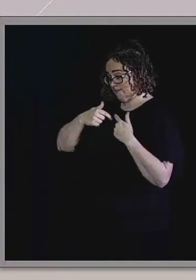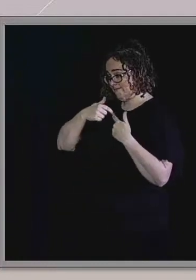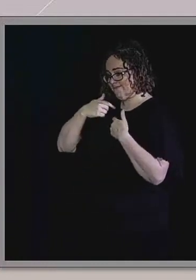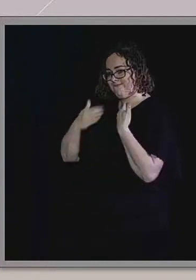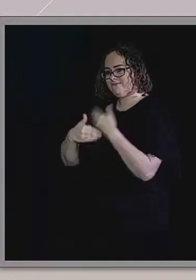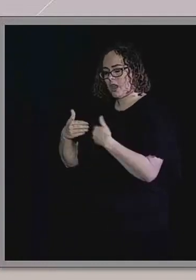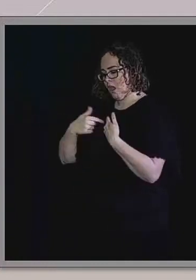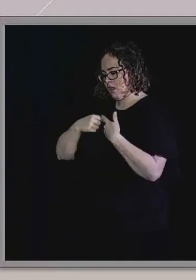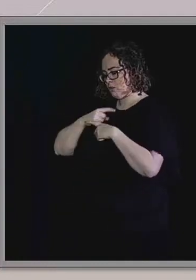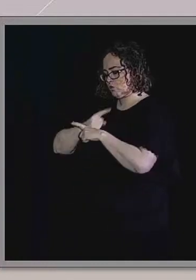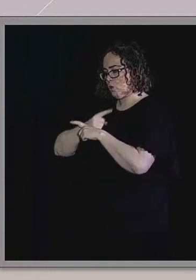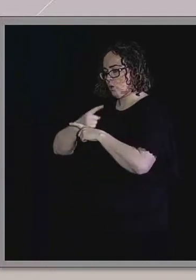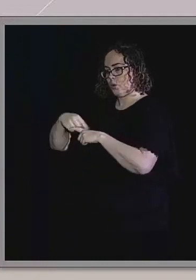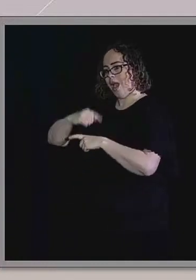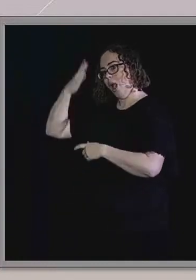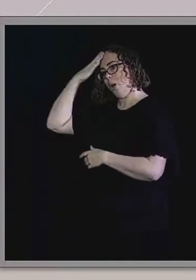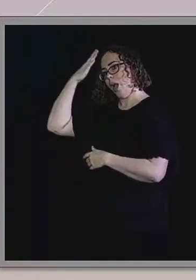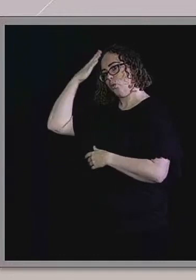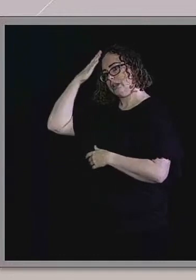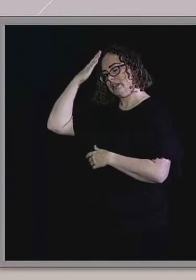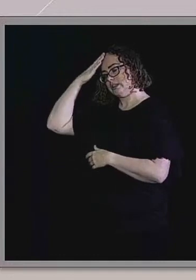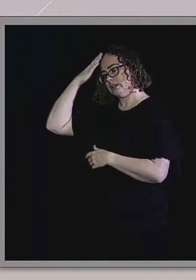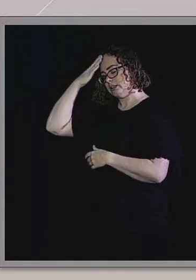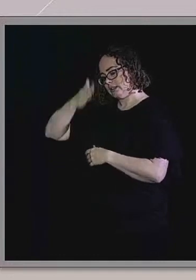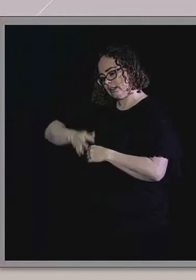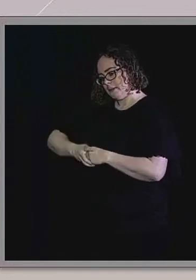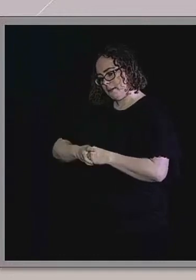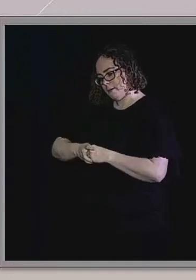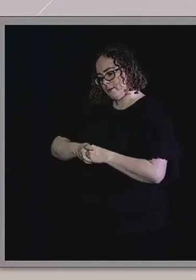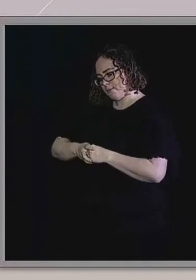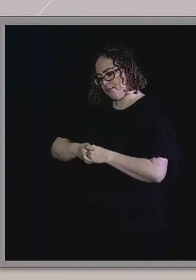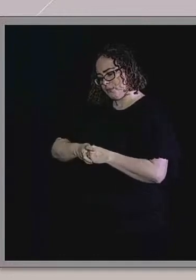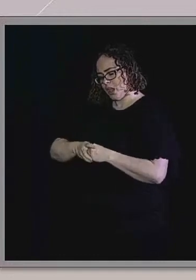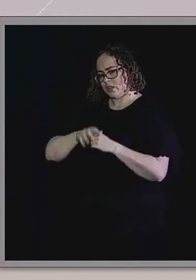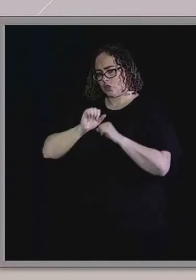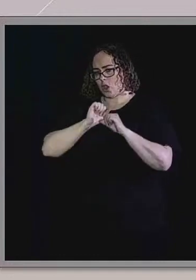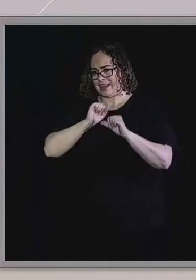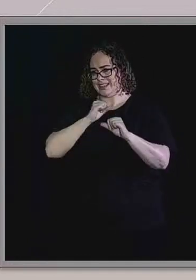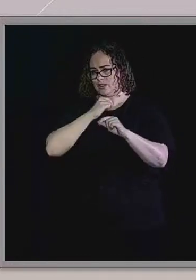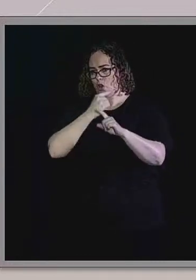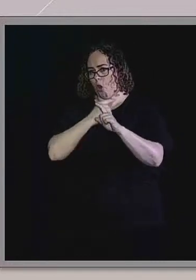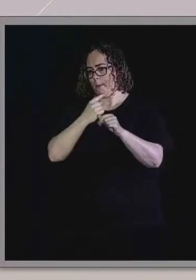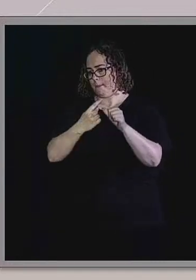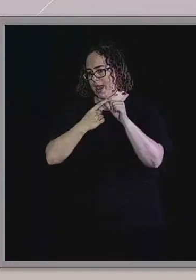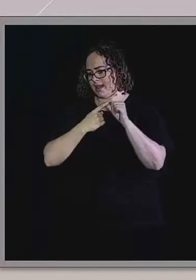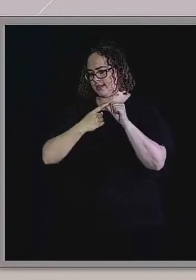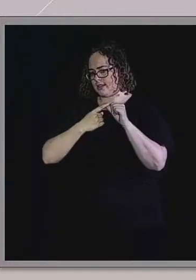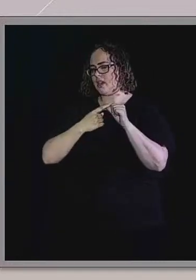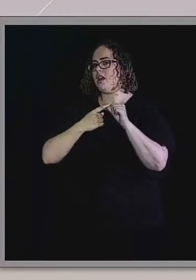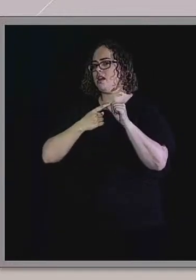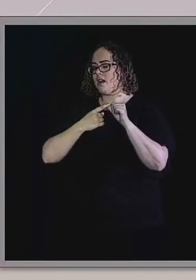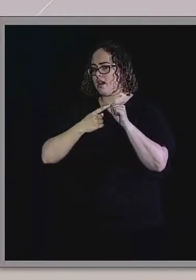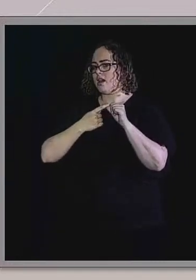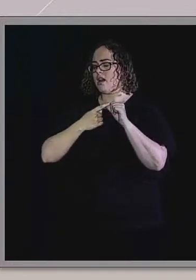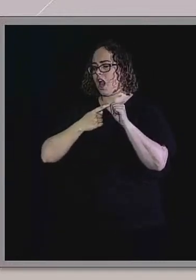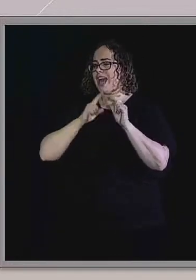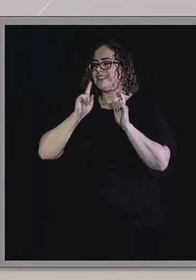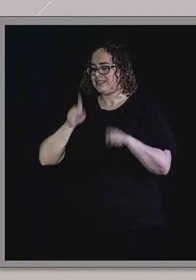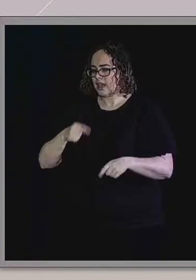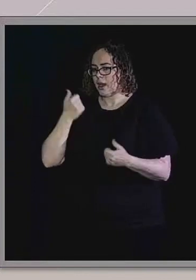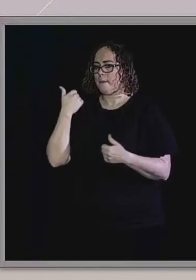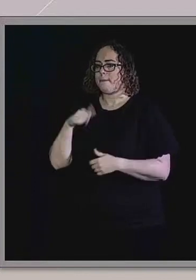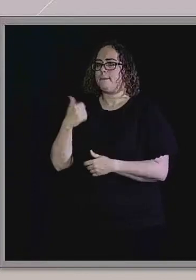meaning in those comments. And what I've learned over the years as well is if